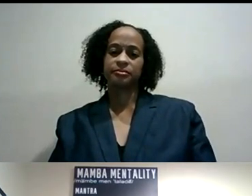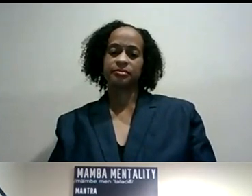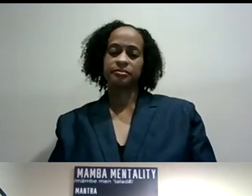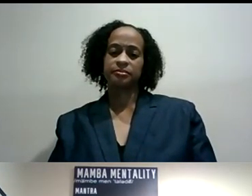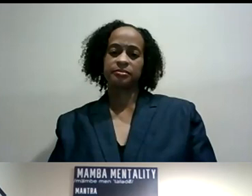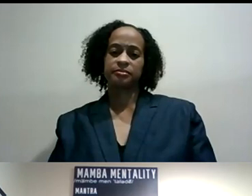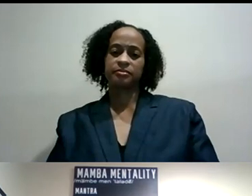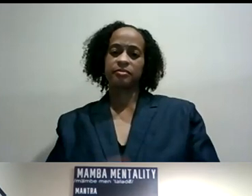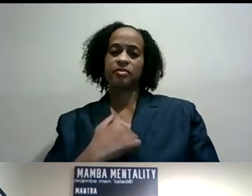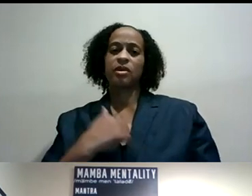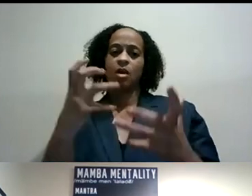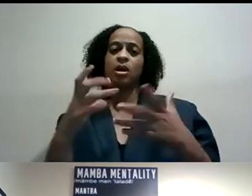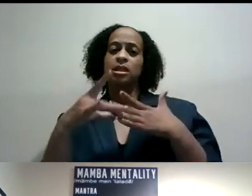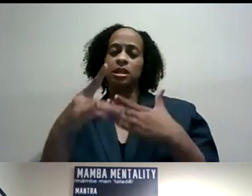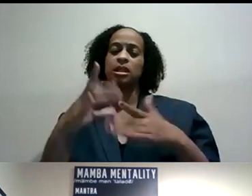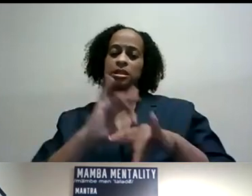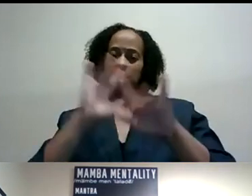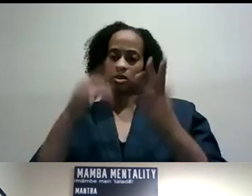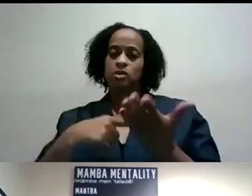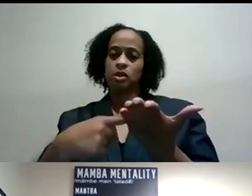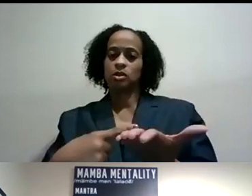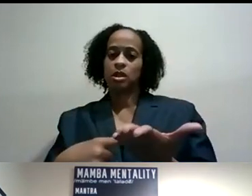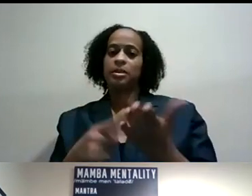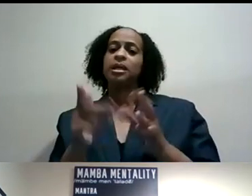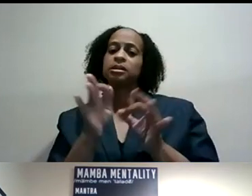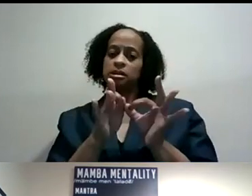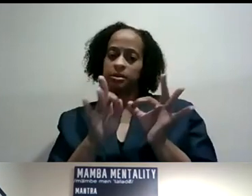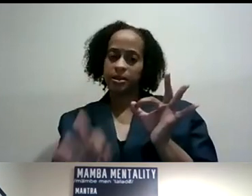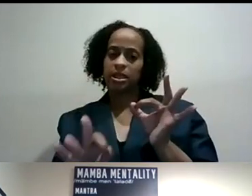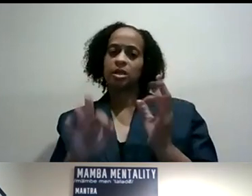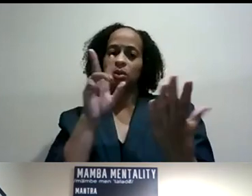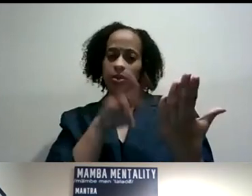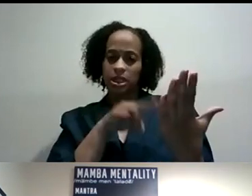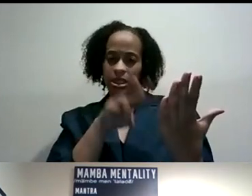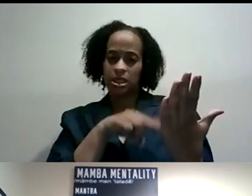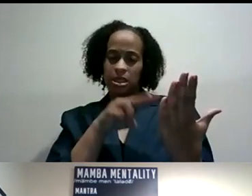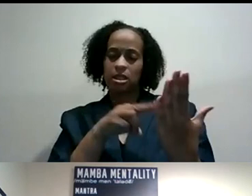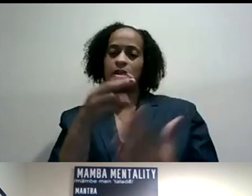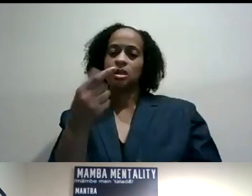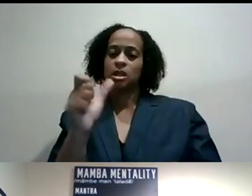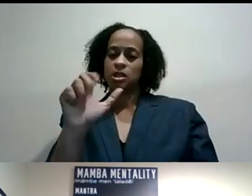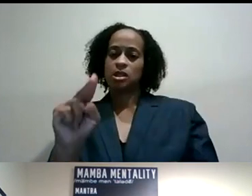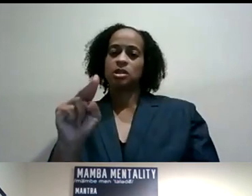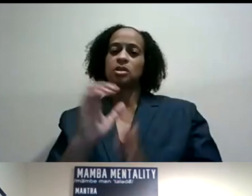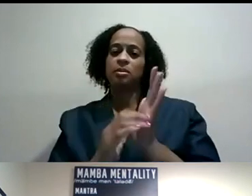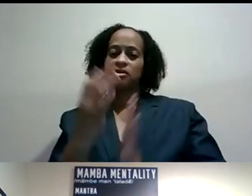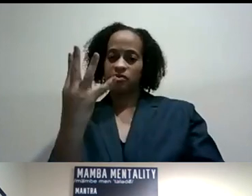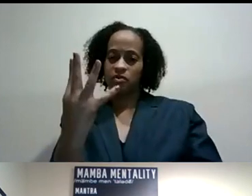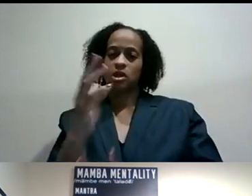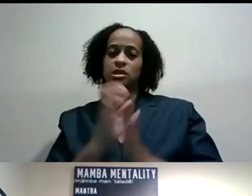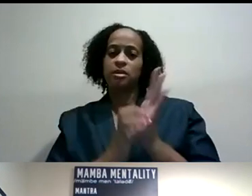I wanted to lead off Sunday's discussion by simply reading Genesis 4, 1 and